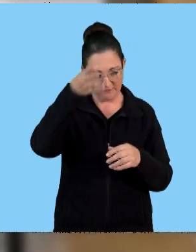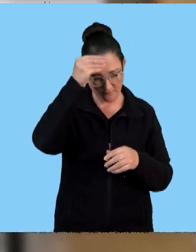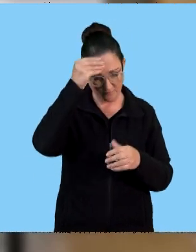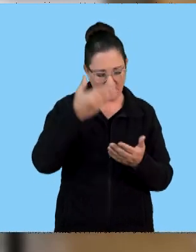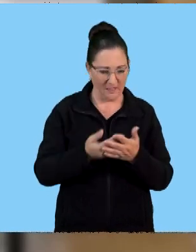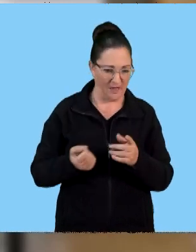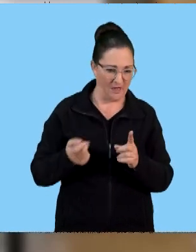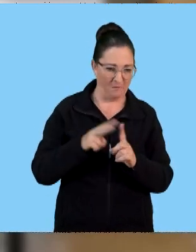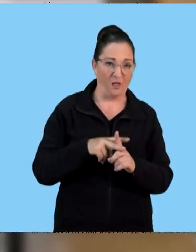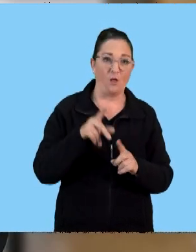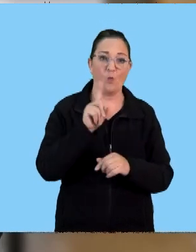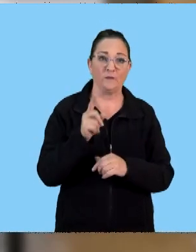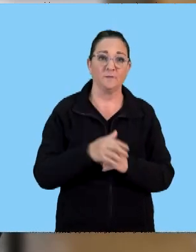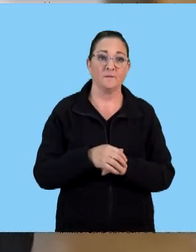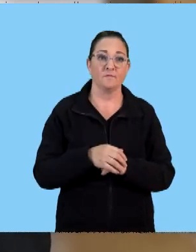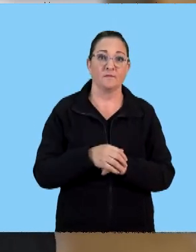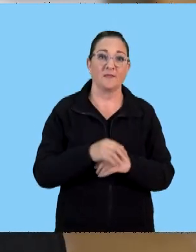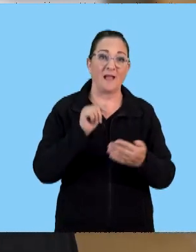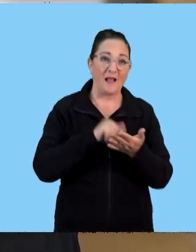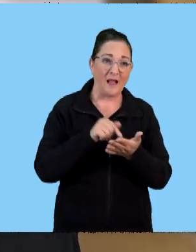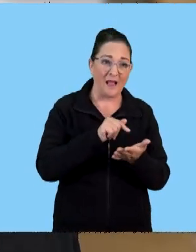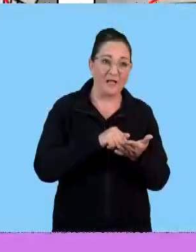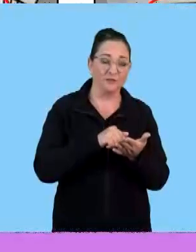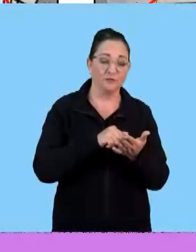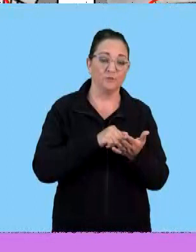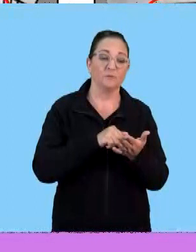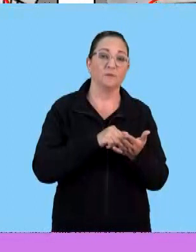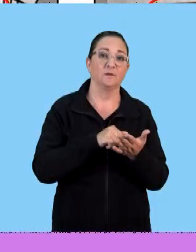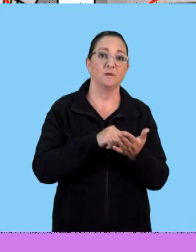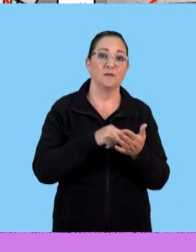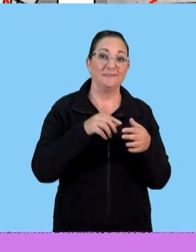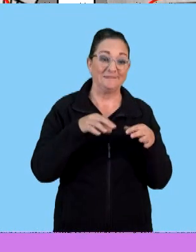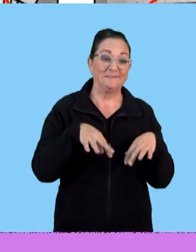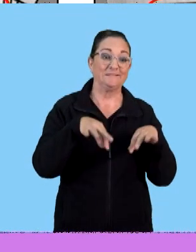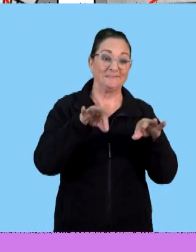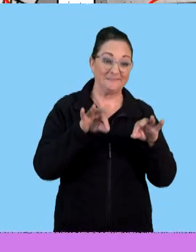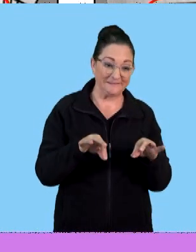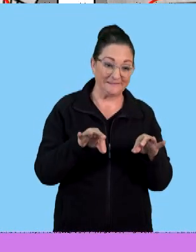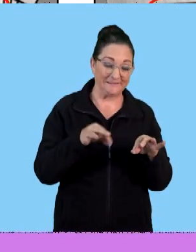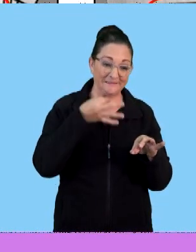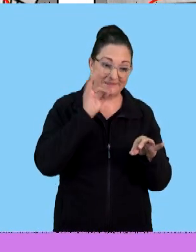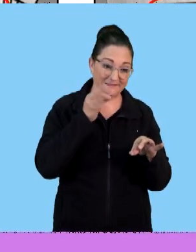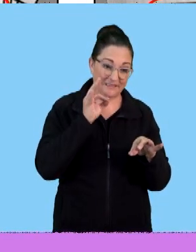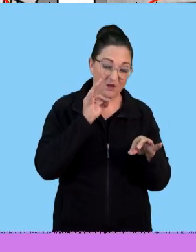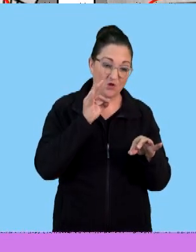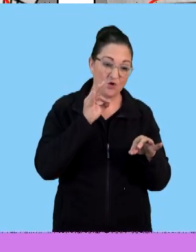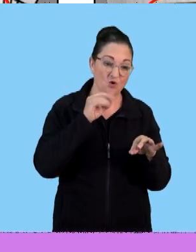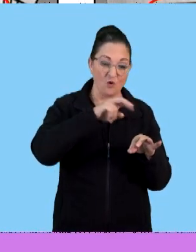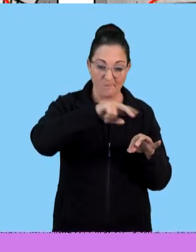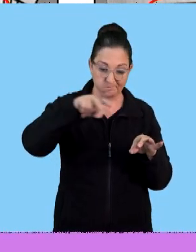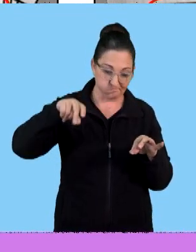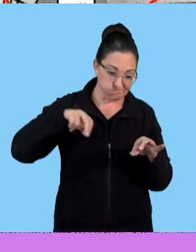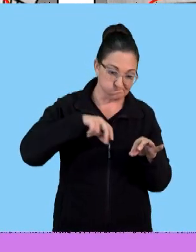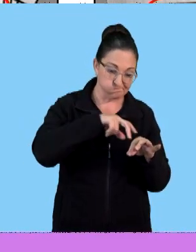the applicable information. Now what is key here? It says calculate the perimeter of the tea towel.